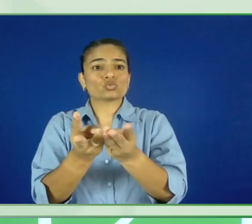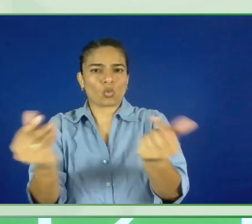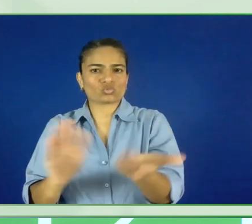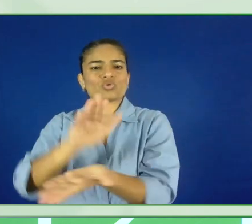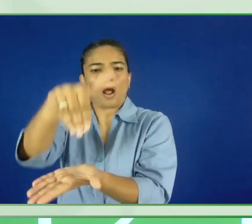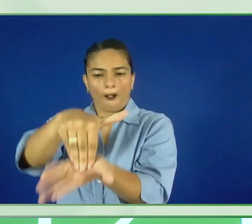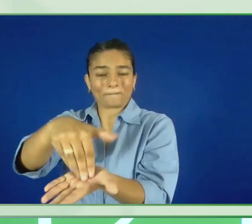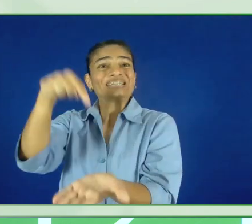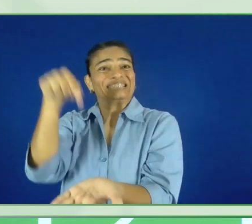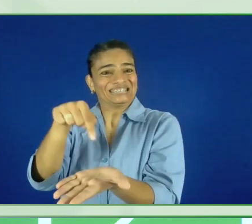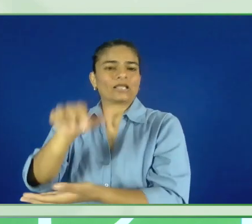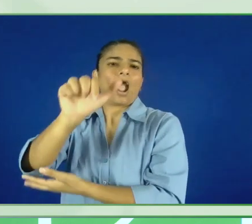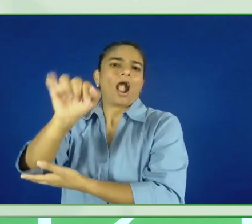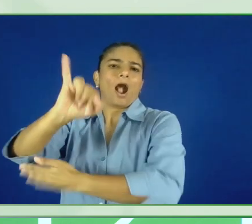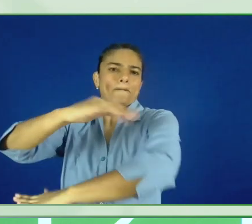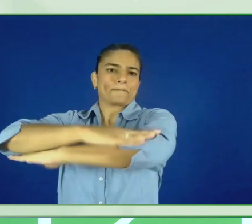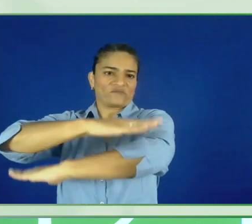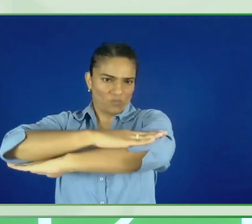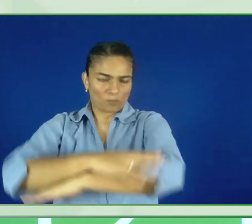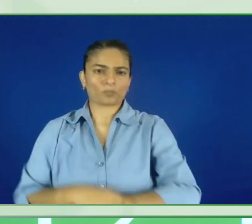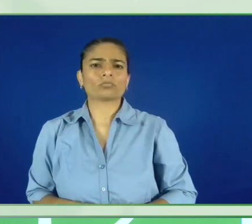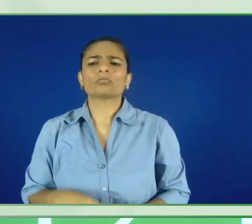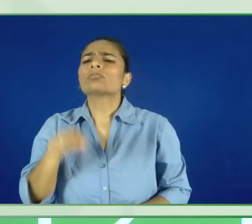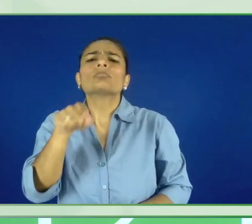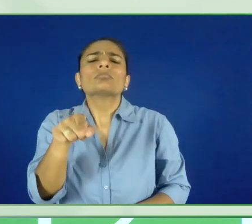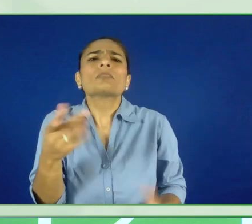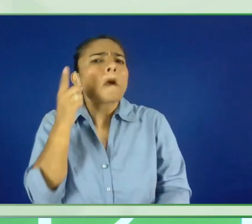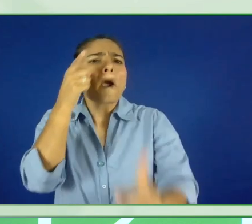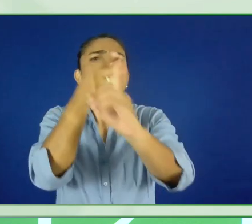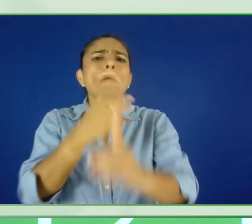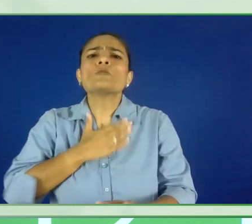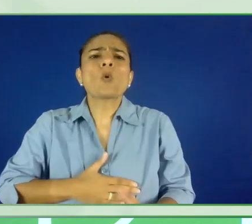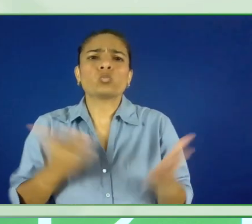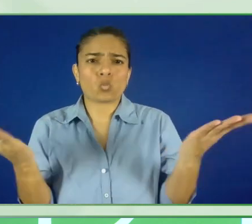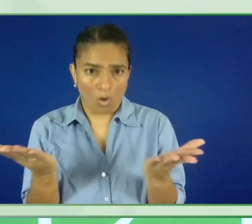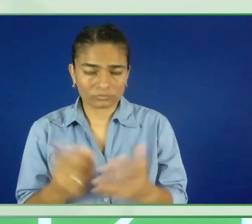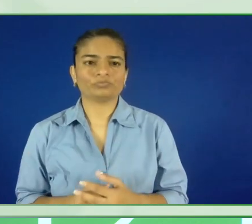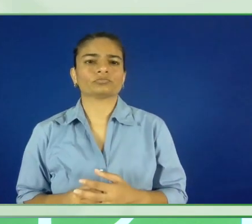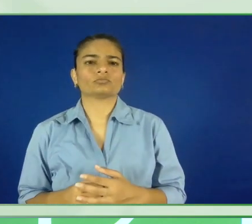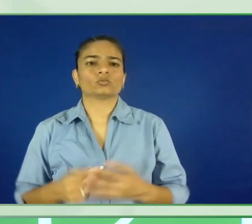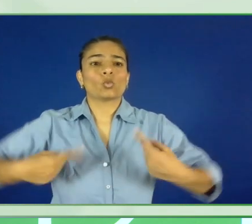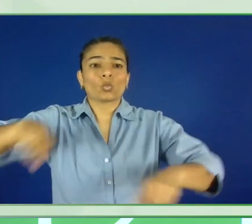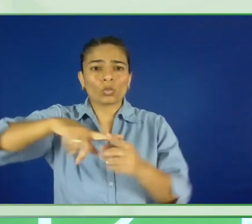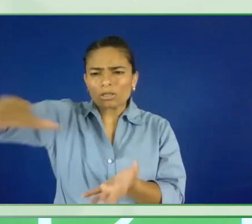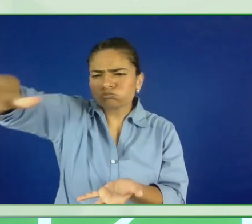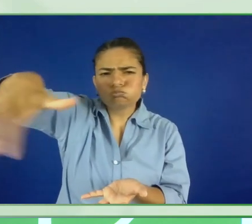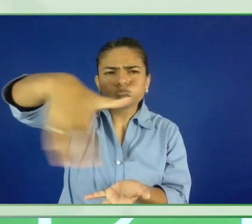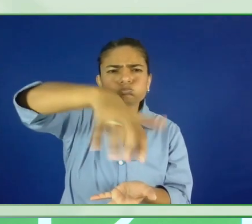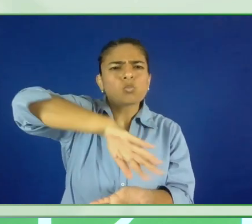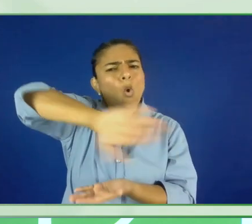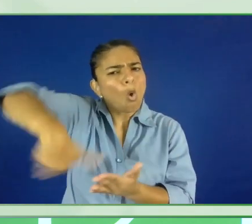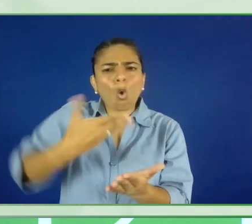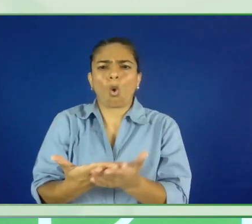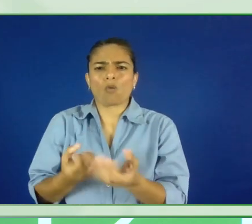to collect all kinds of assistive solution data, not only solution